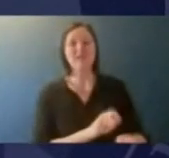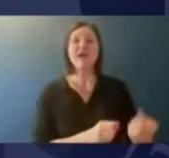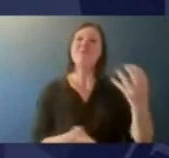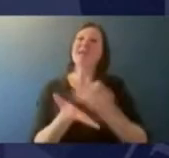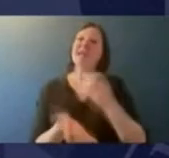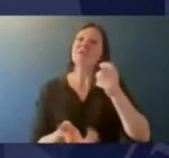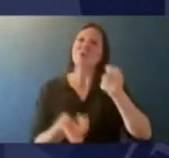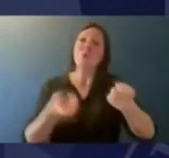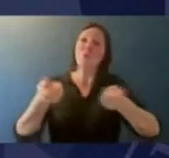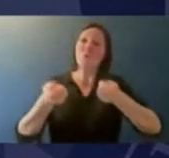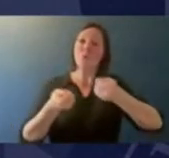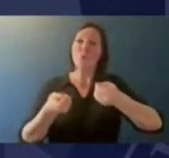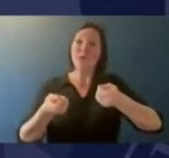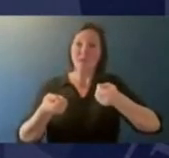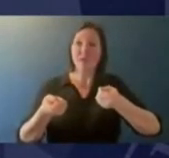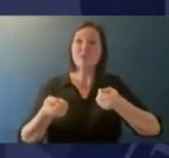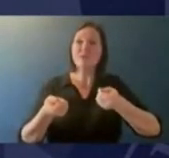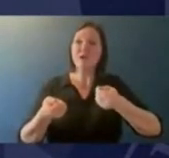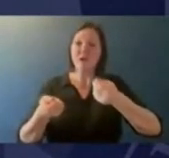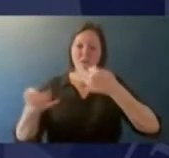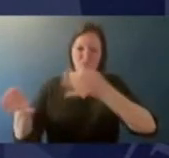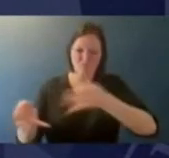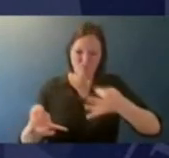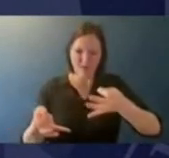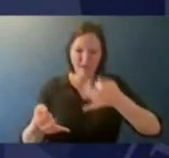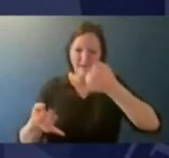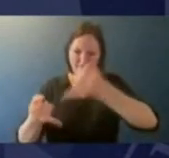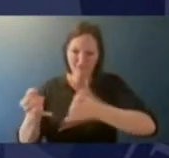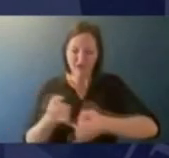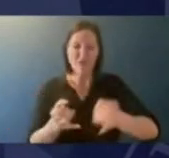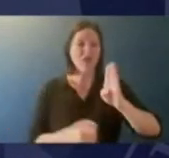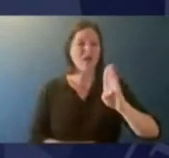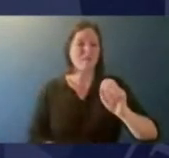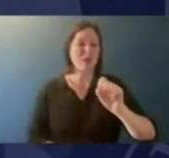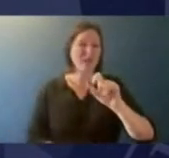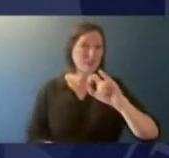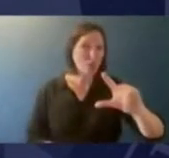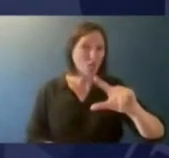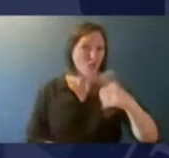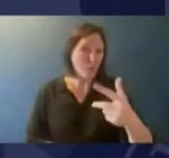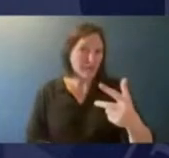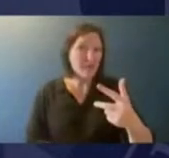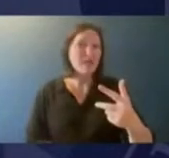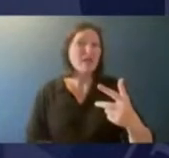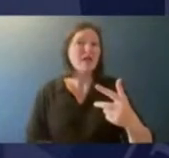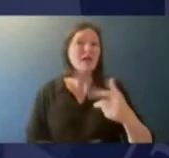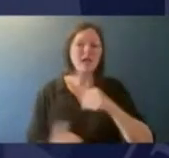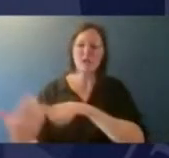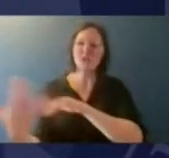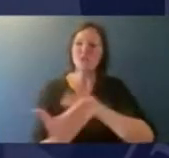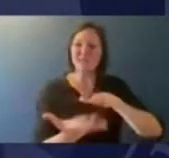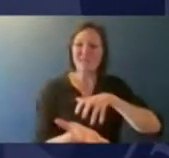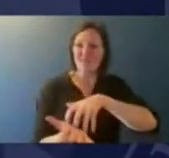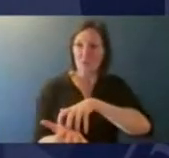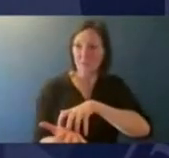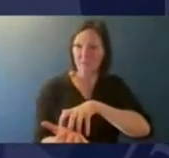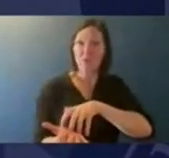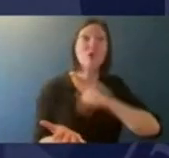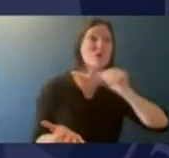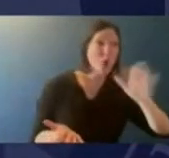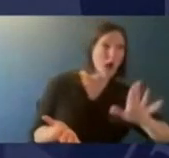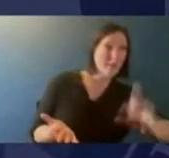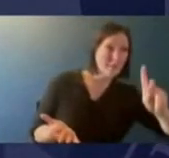the world are finalizing the implementation of Basel III and addressing vulnerabilities in non-bank